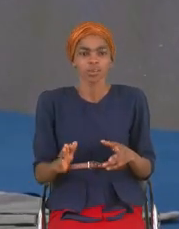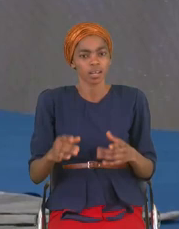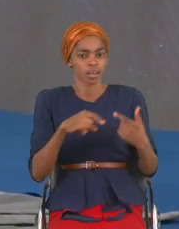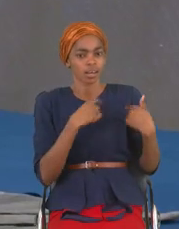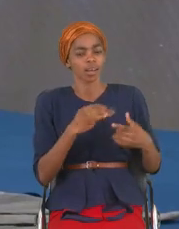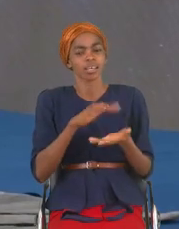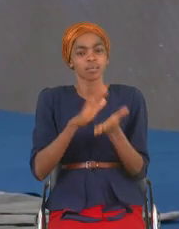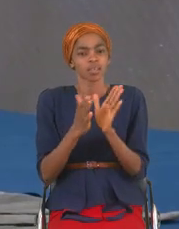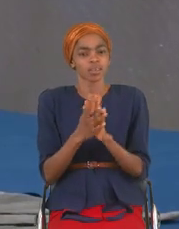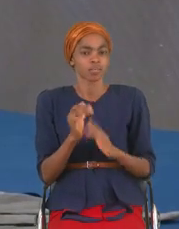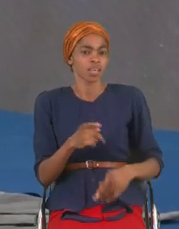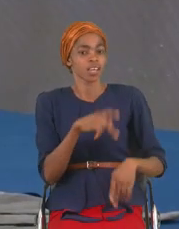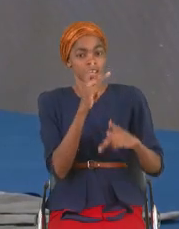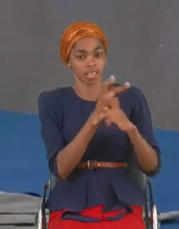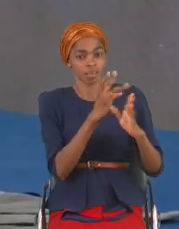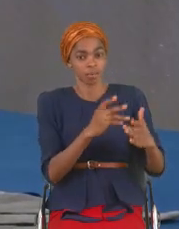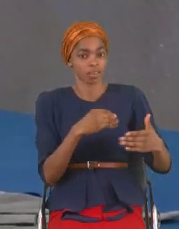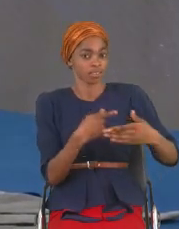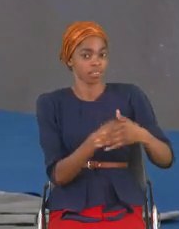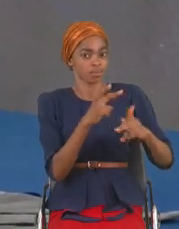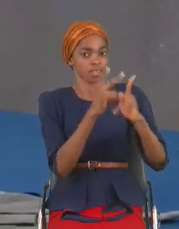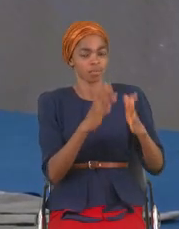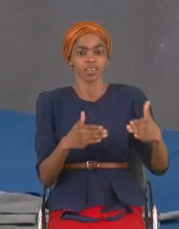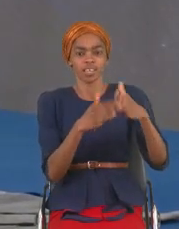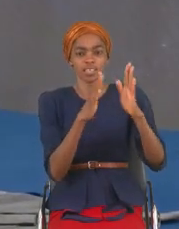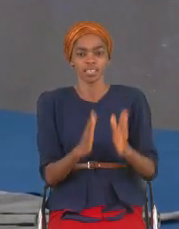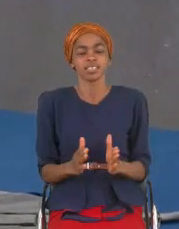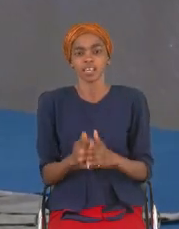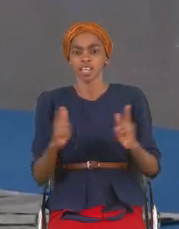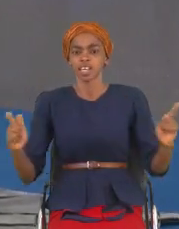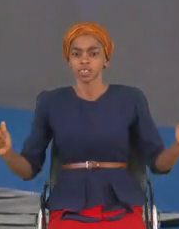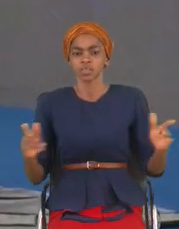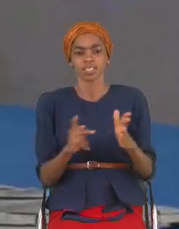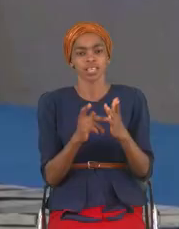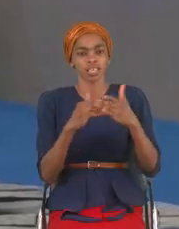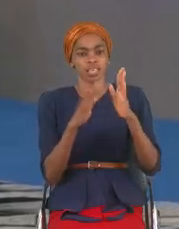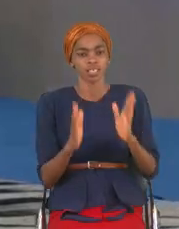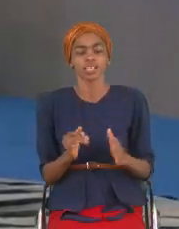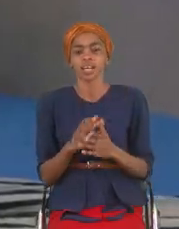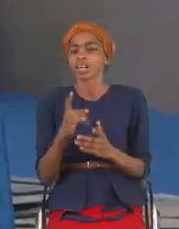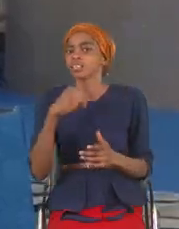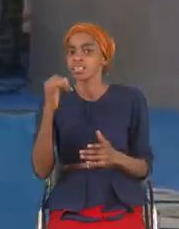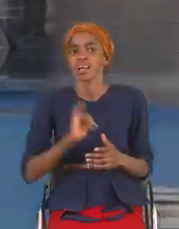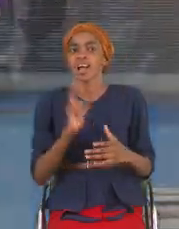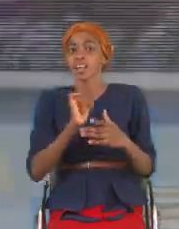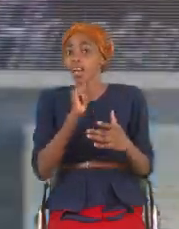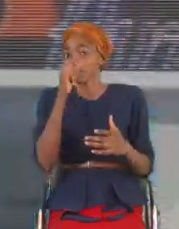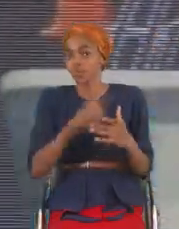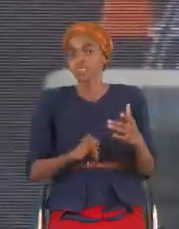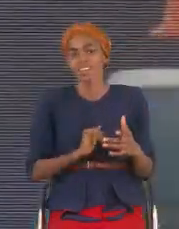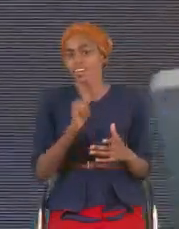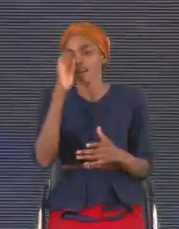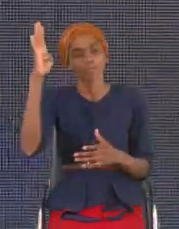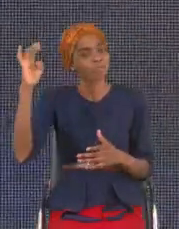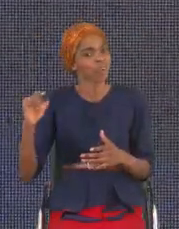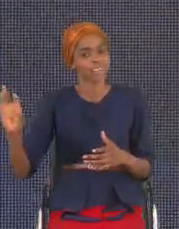a shepherd, incredible shepherd. And he said, I am what I am